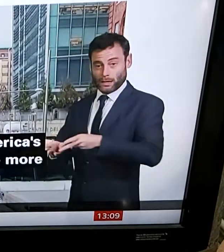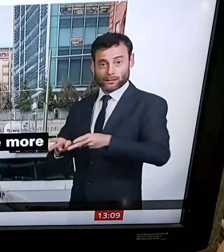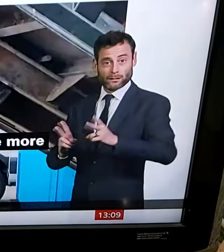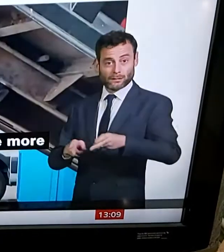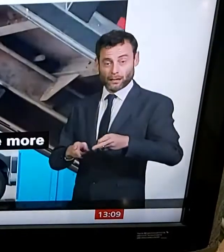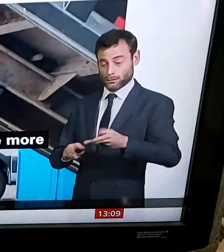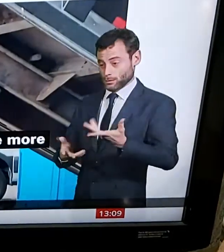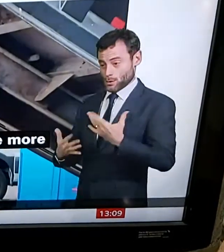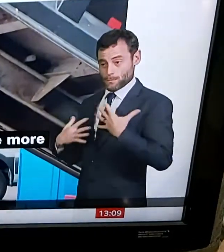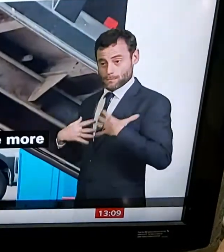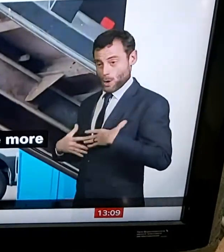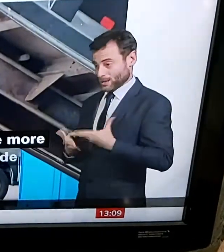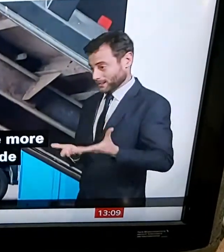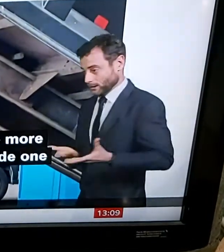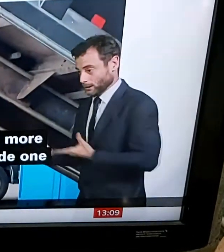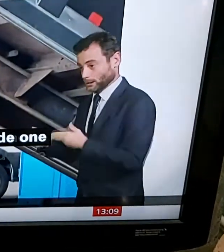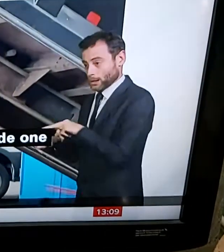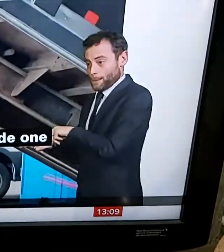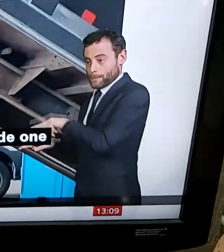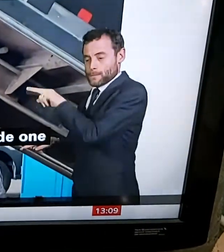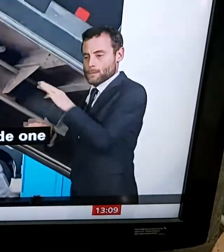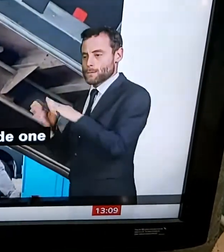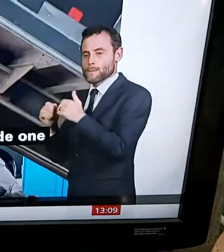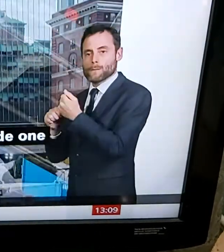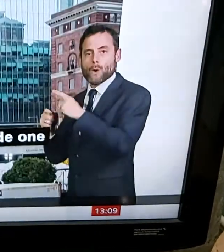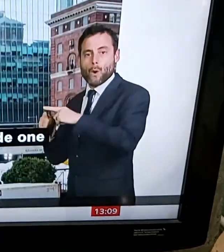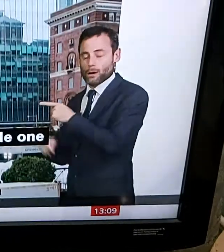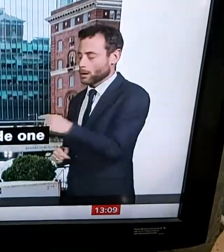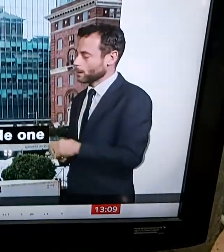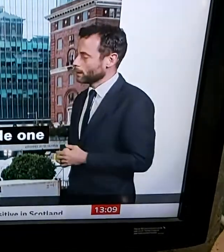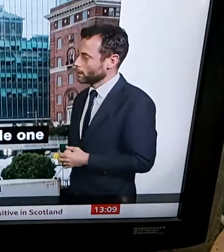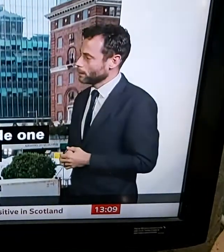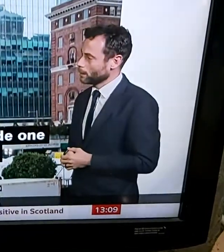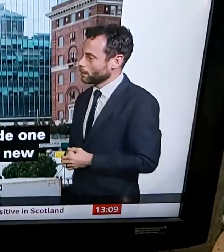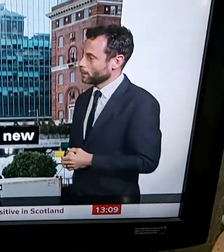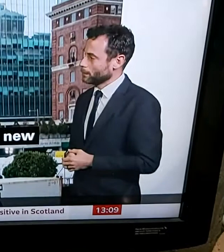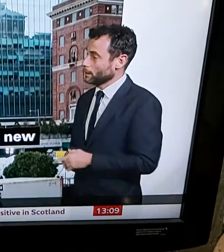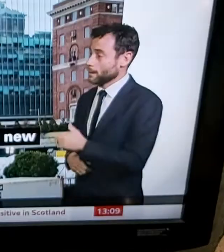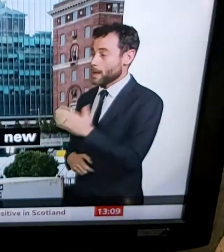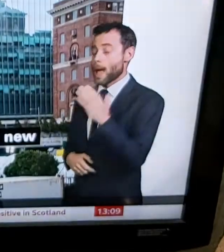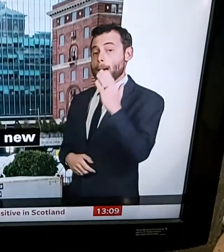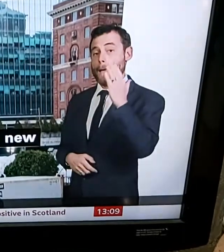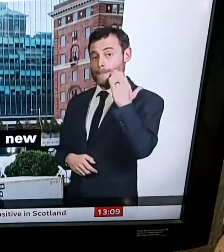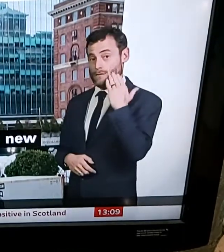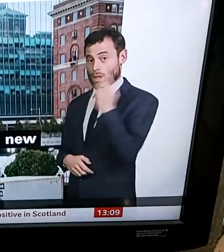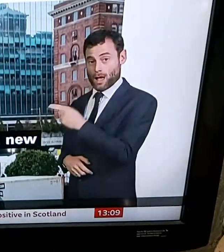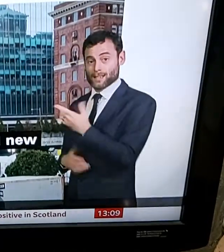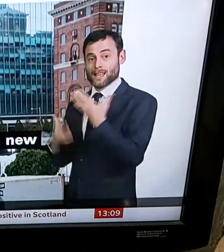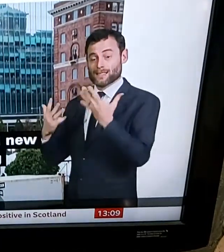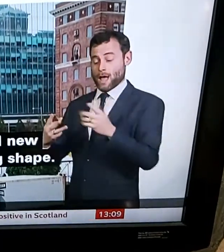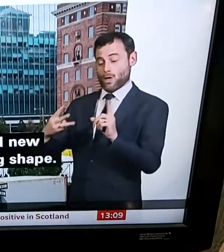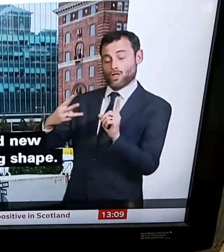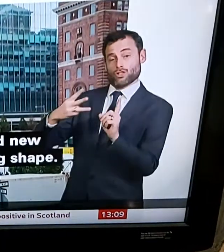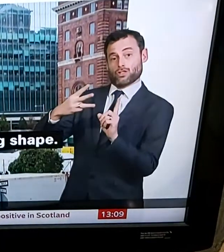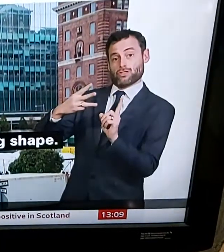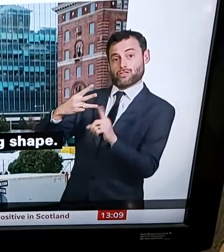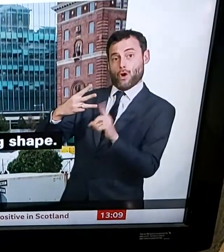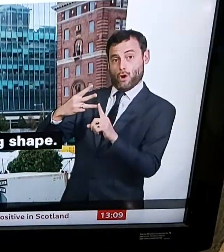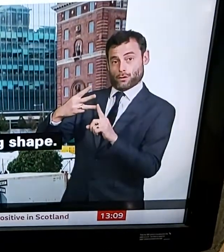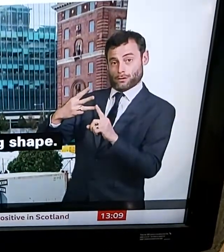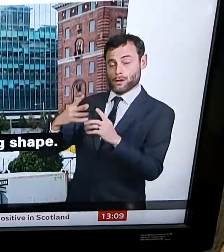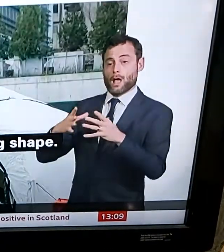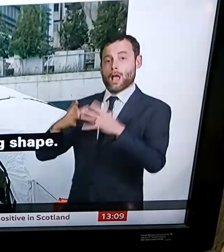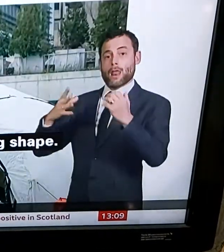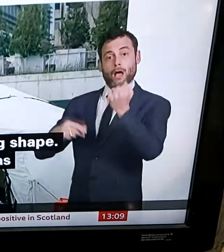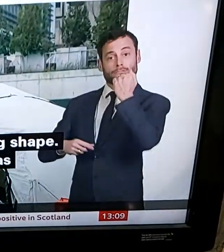hospitals, a new makeshift facility is taking shape. The United States now has the world's third largest number of recorded